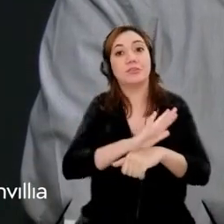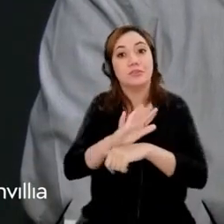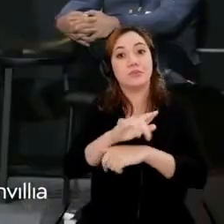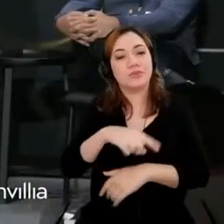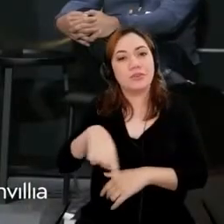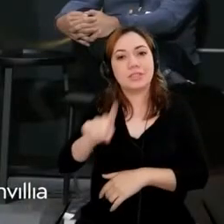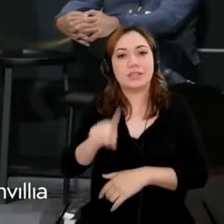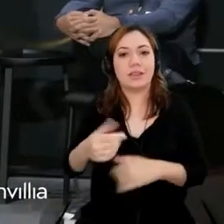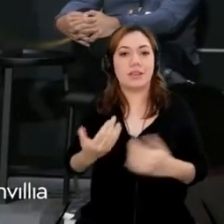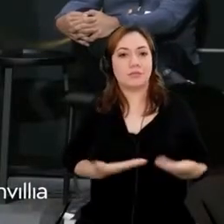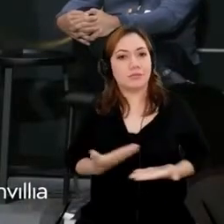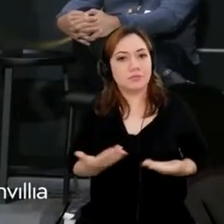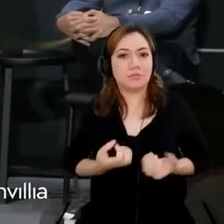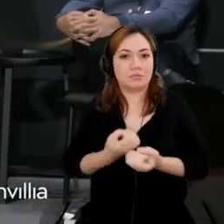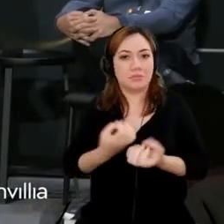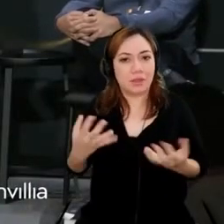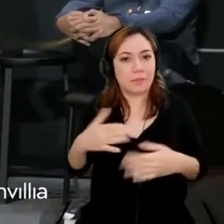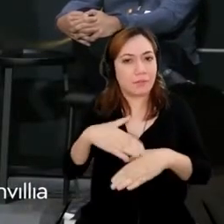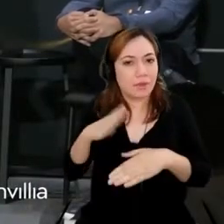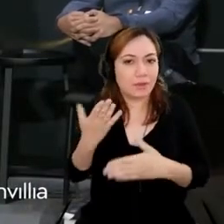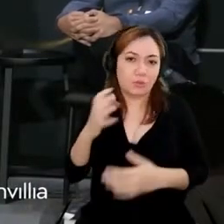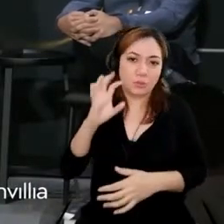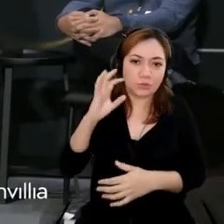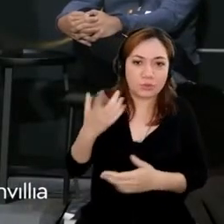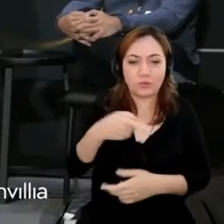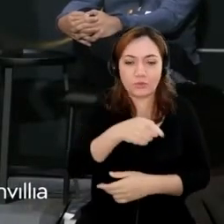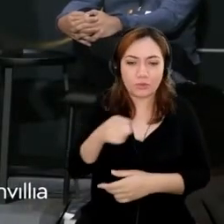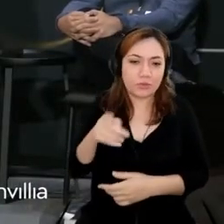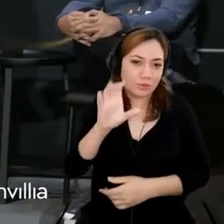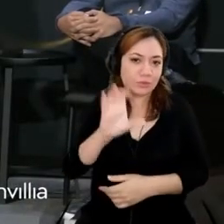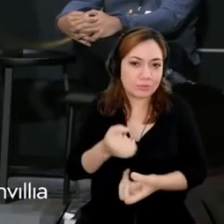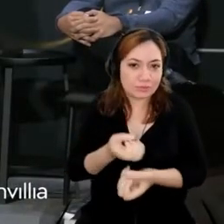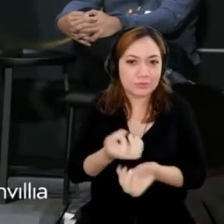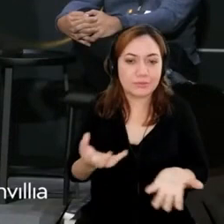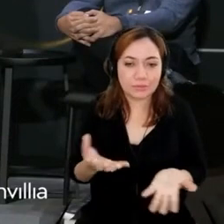customers. And Perry Mason, you're up